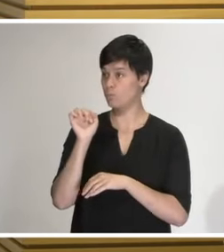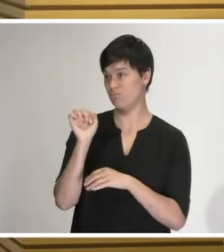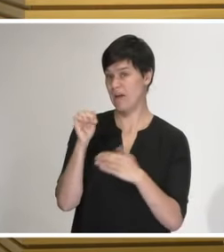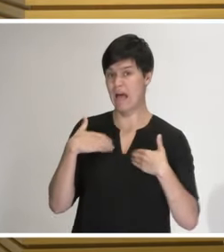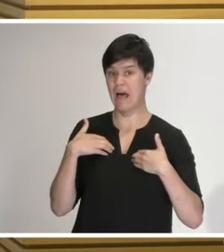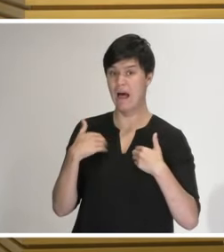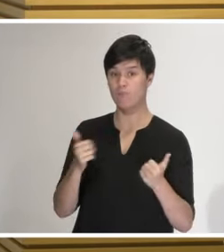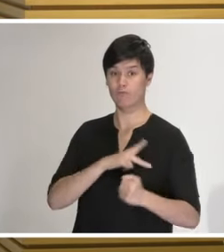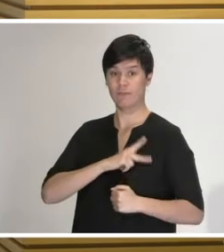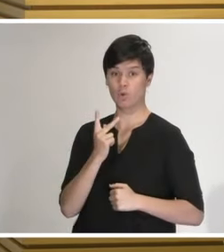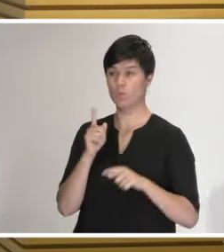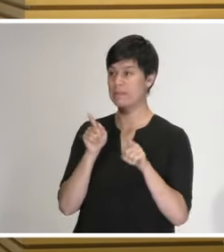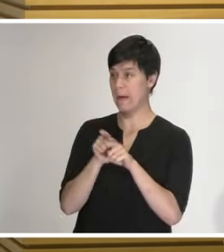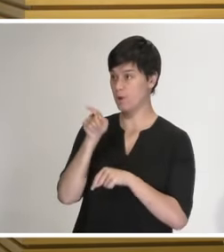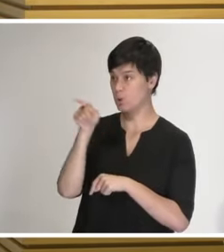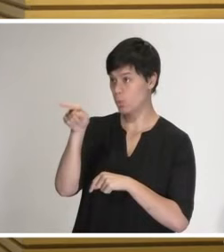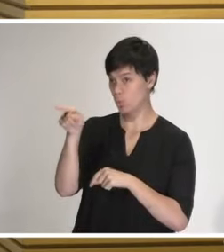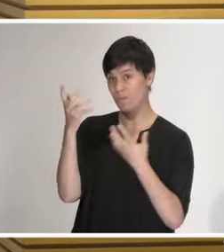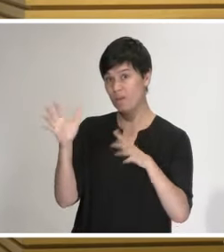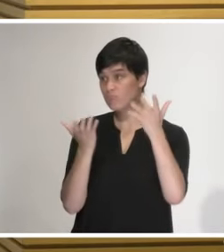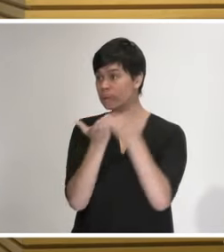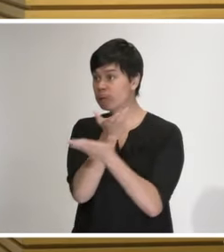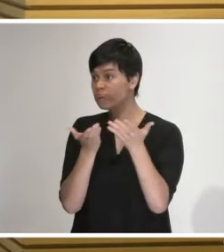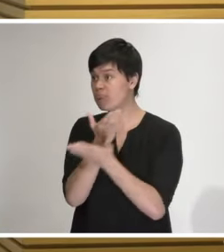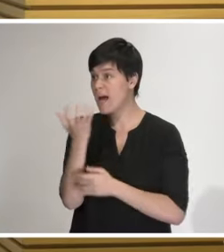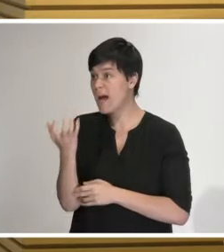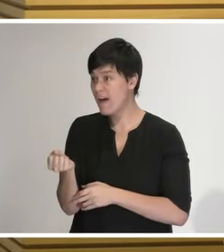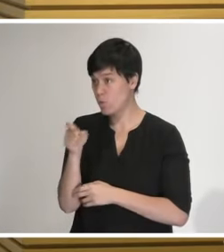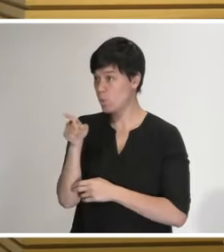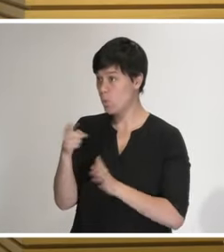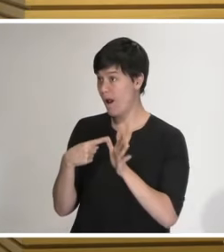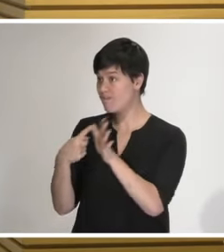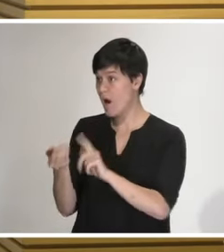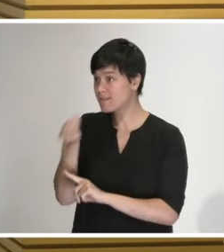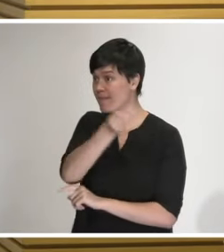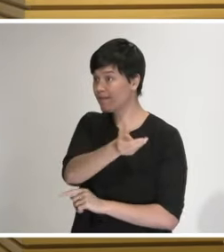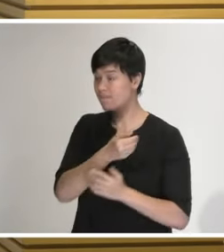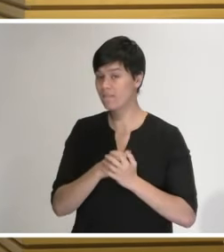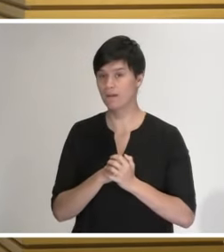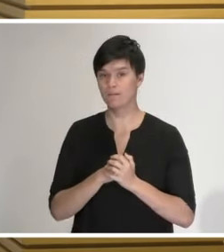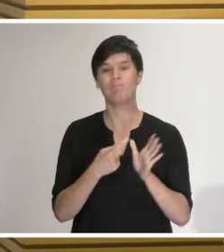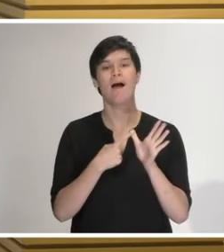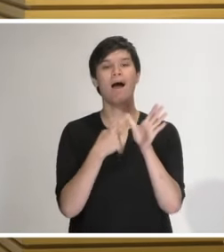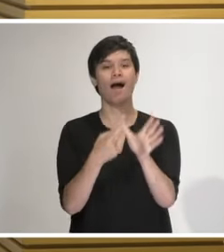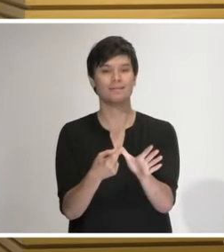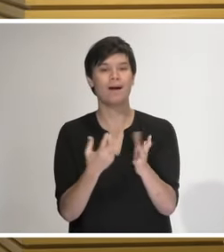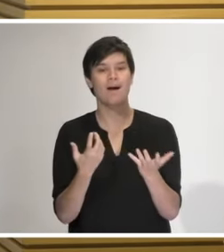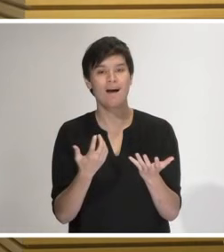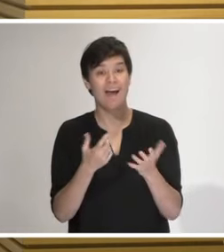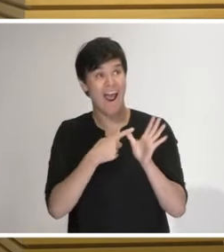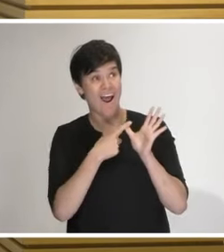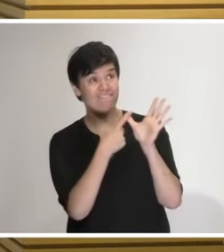what sort of advice are you providing to them? I'm not providing them advice, but we work very closely with them and